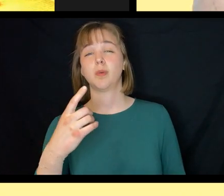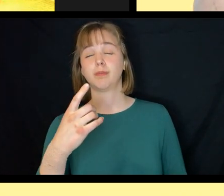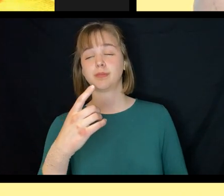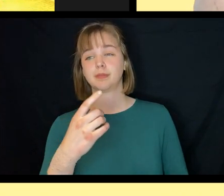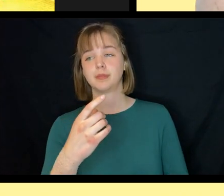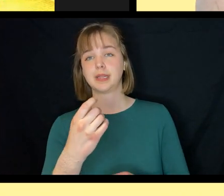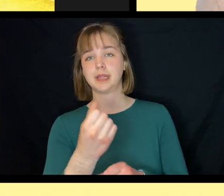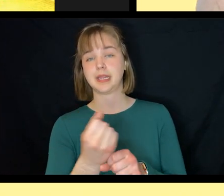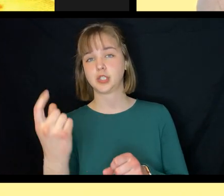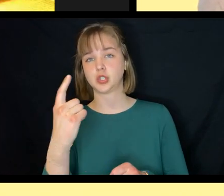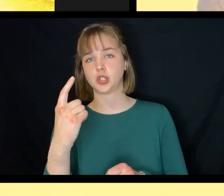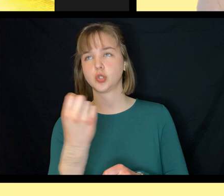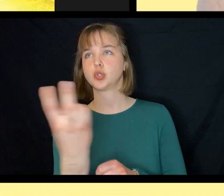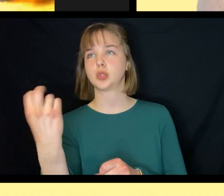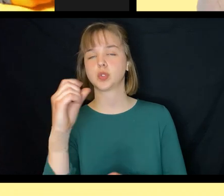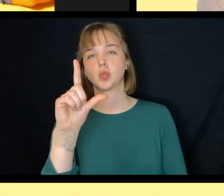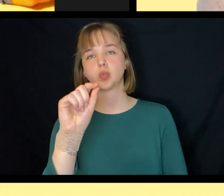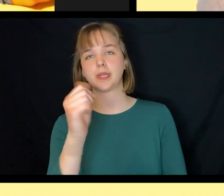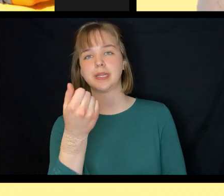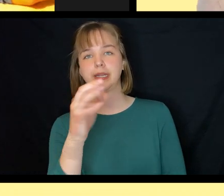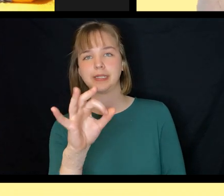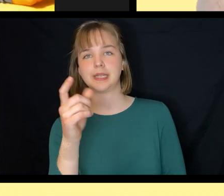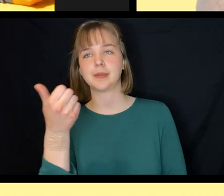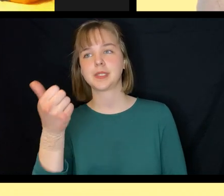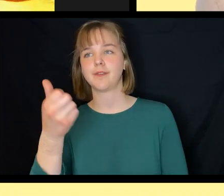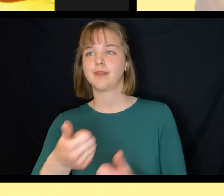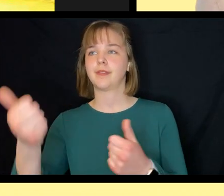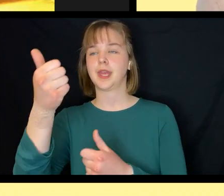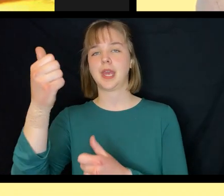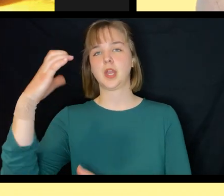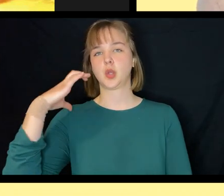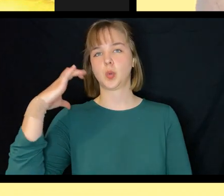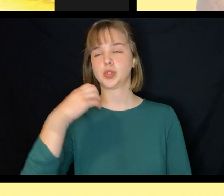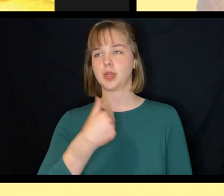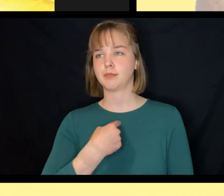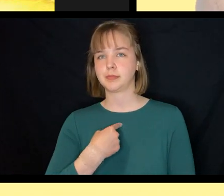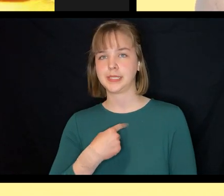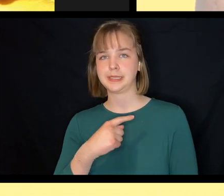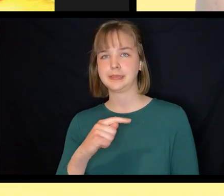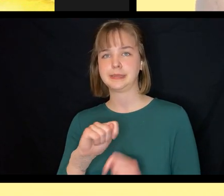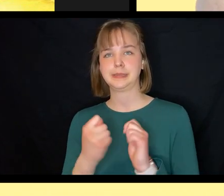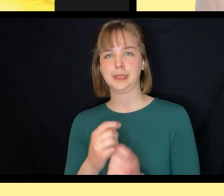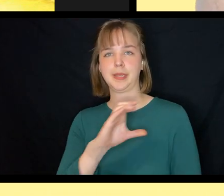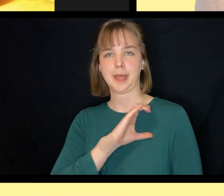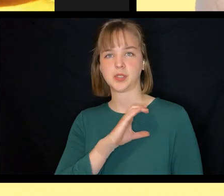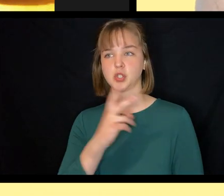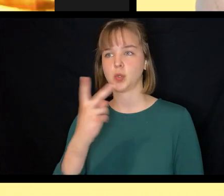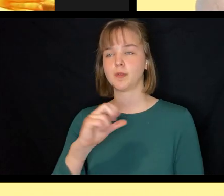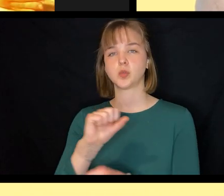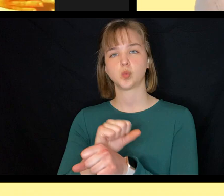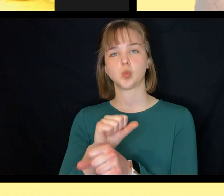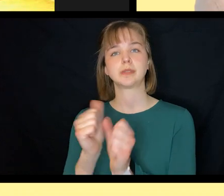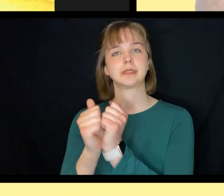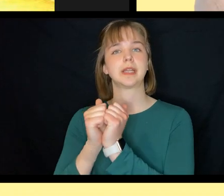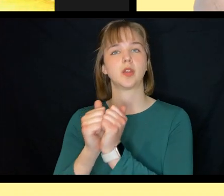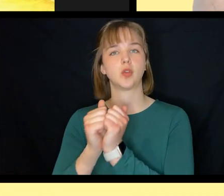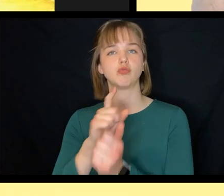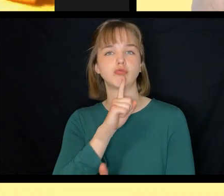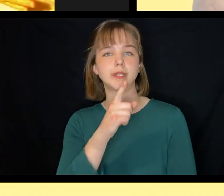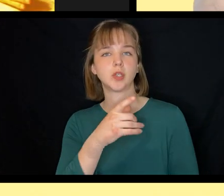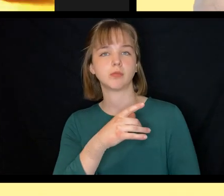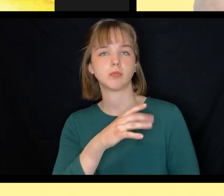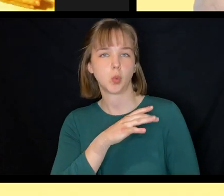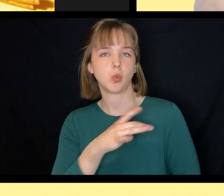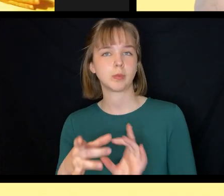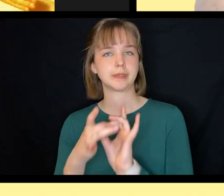meet in 2019, where I was also like team captain of that meet. So that was kind of a cool like relationship that we've had. And then